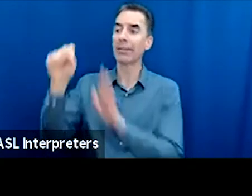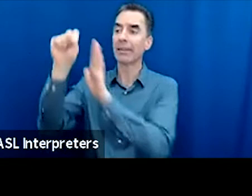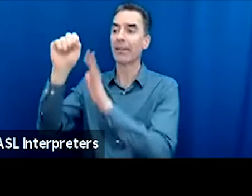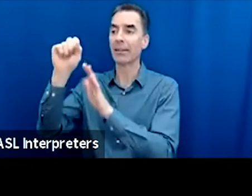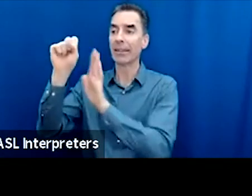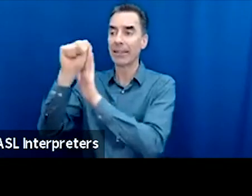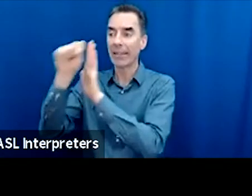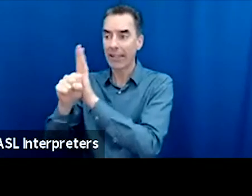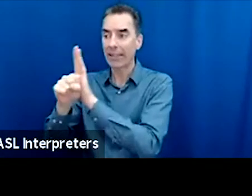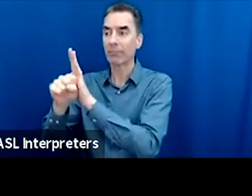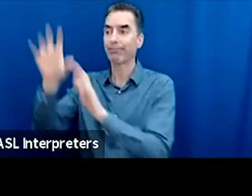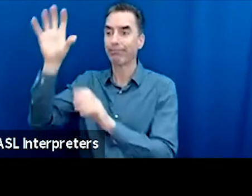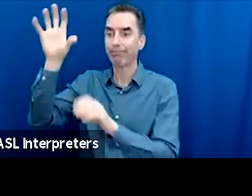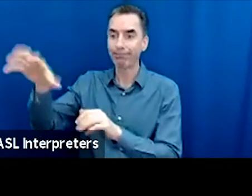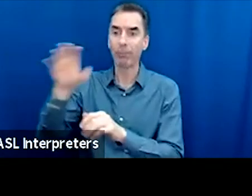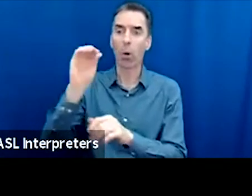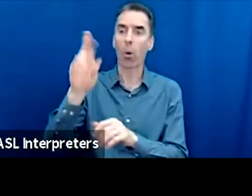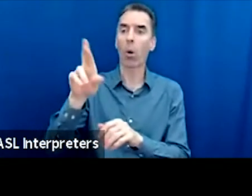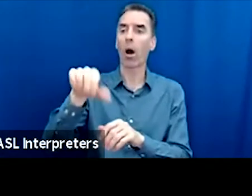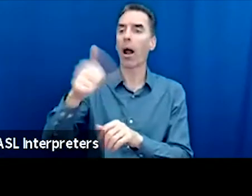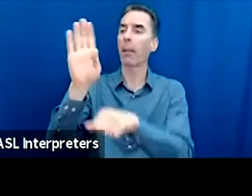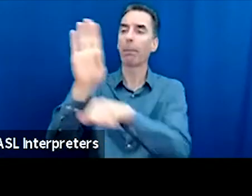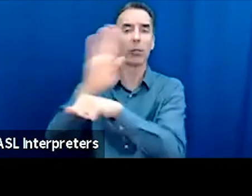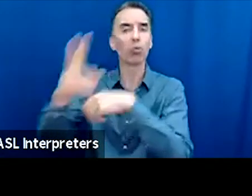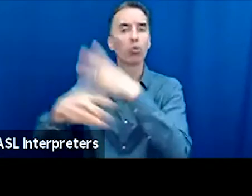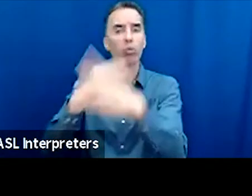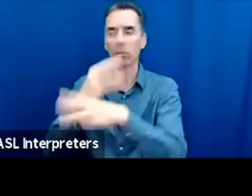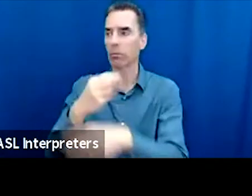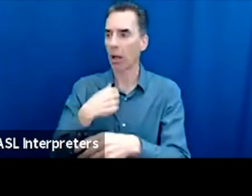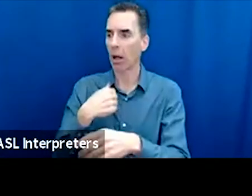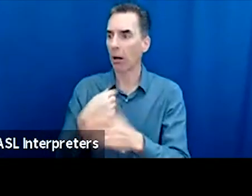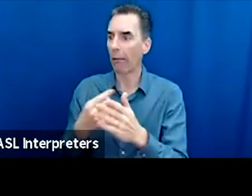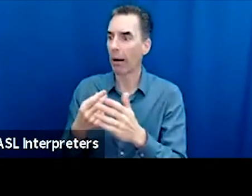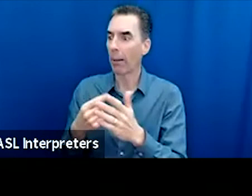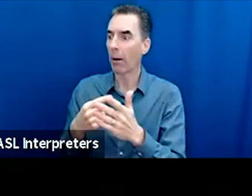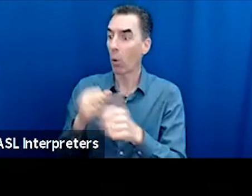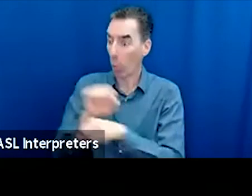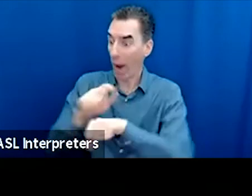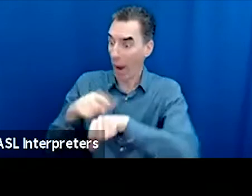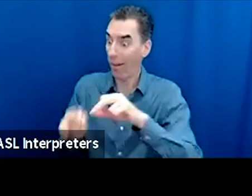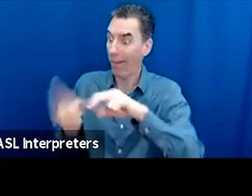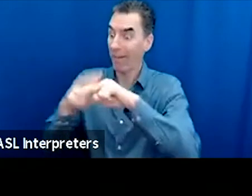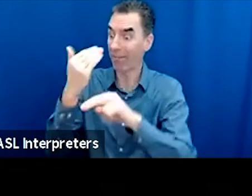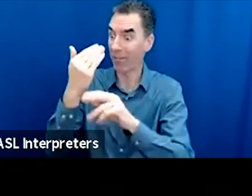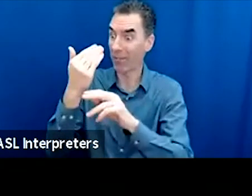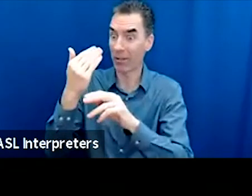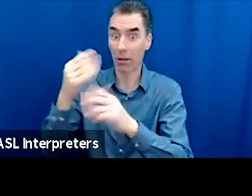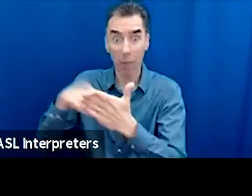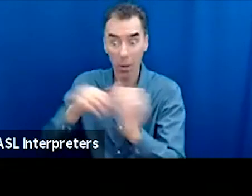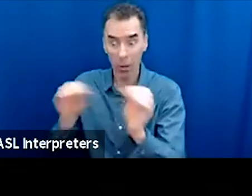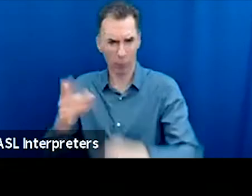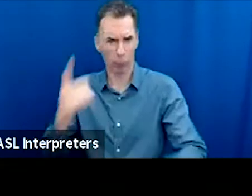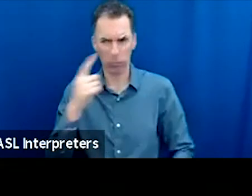place where I worked for 15 hours a week extra and did not get paid for it. It adds up.